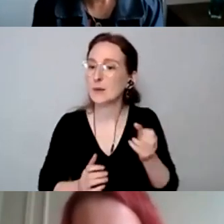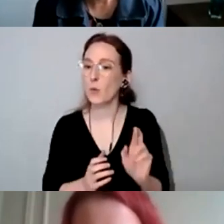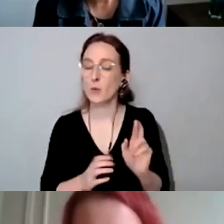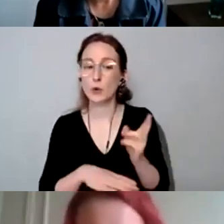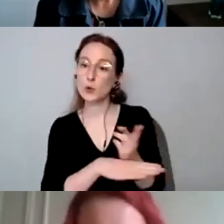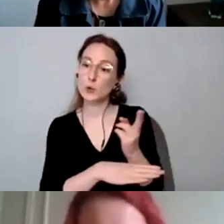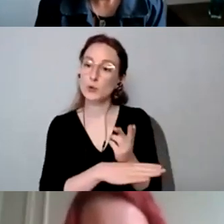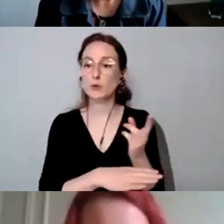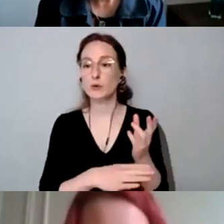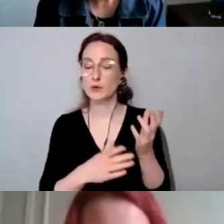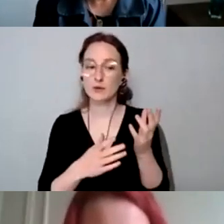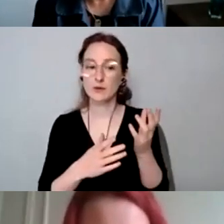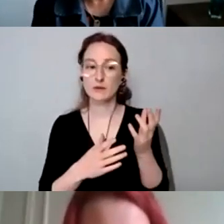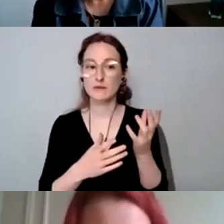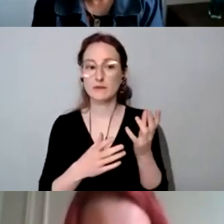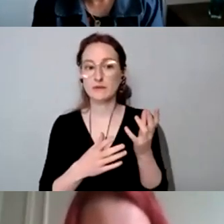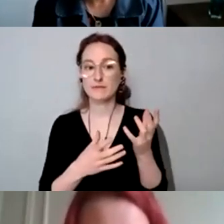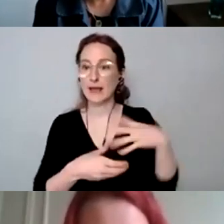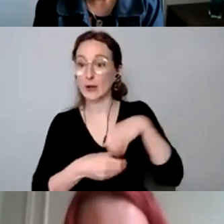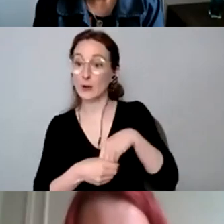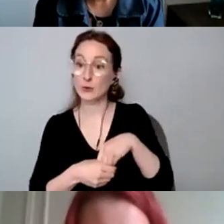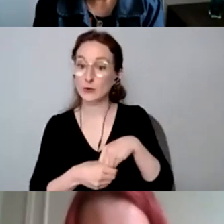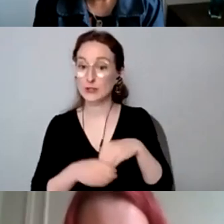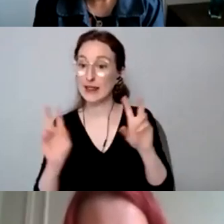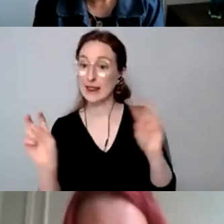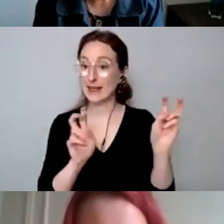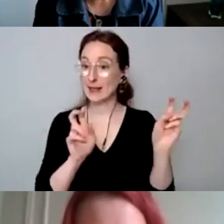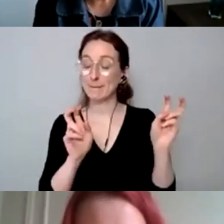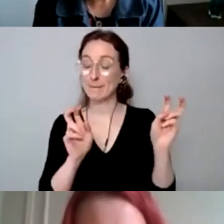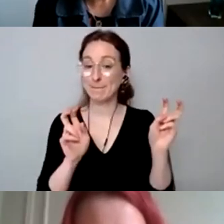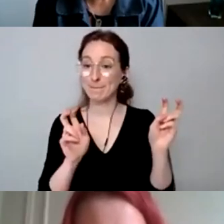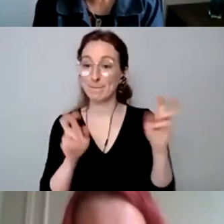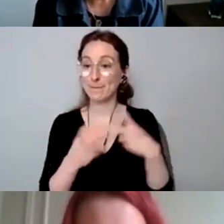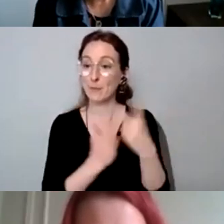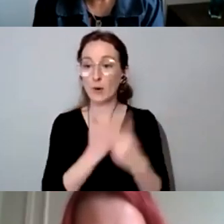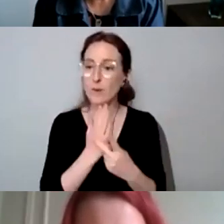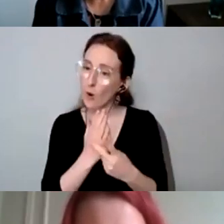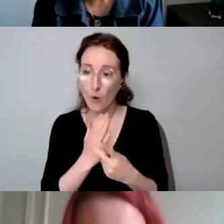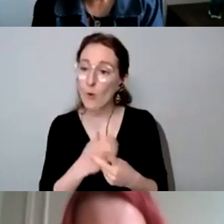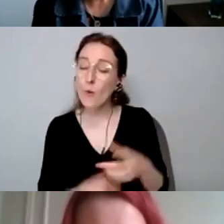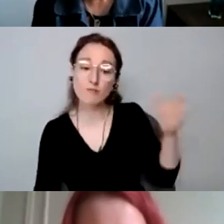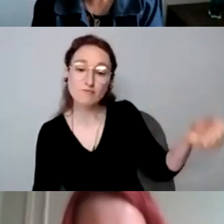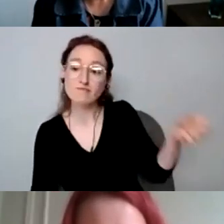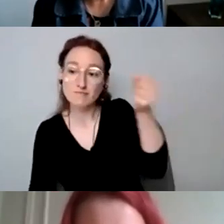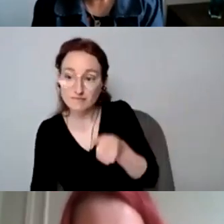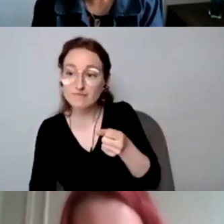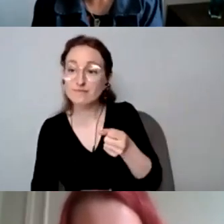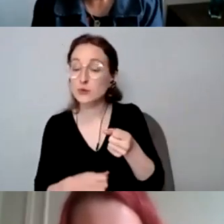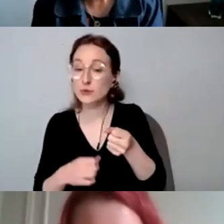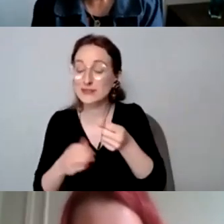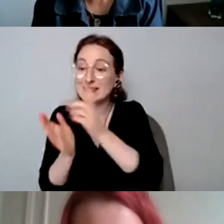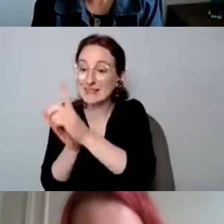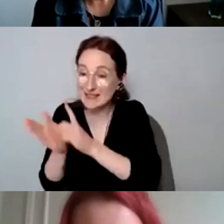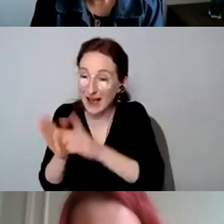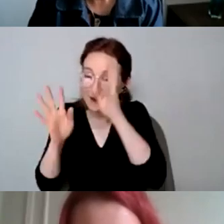of inclusion themed programs, but as designers, as architects, and as decision makers.